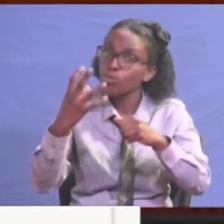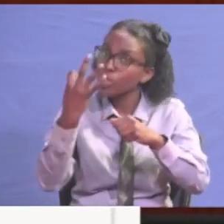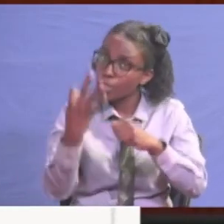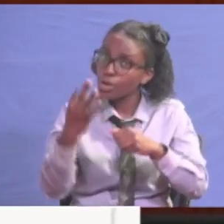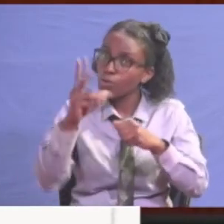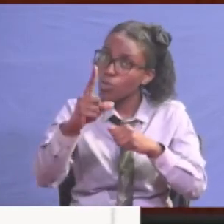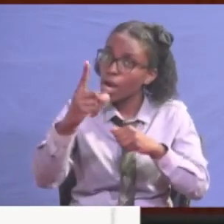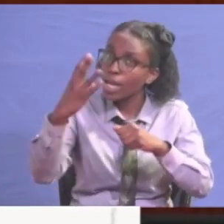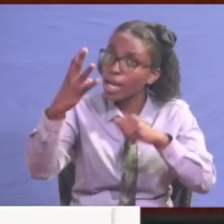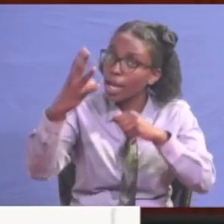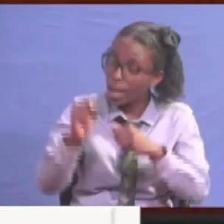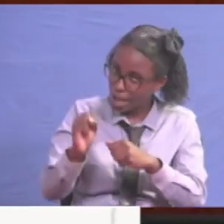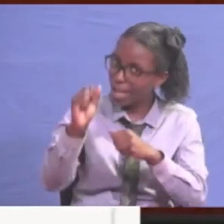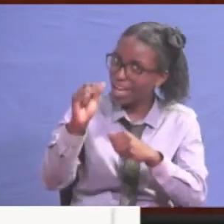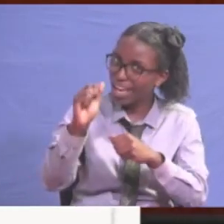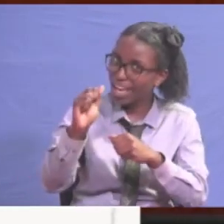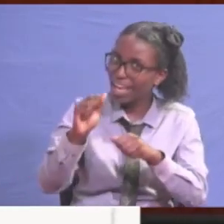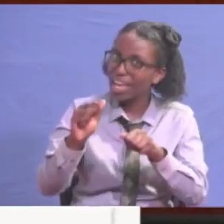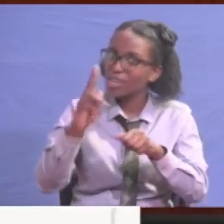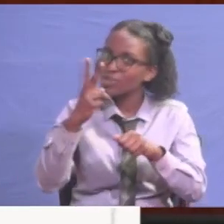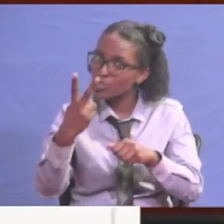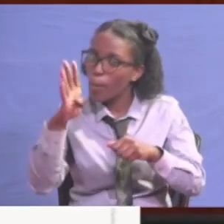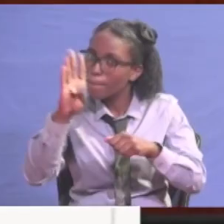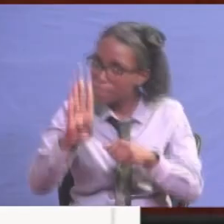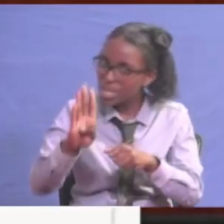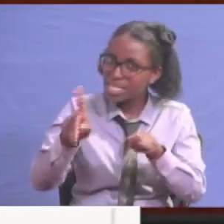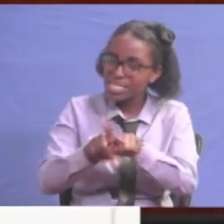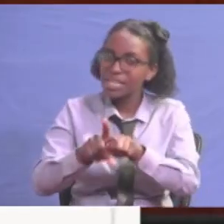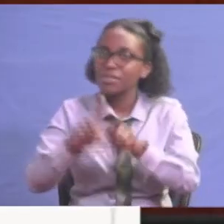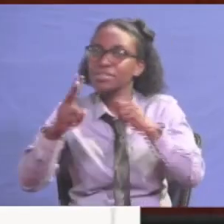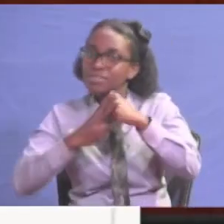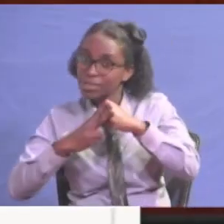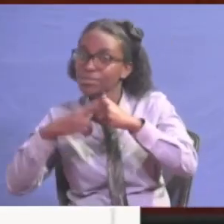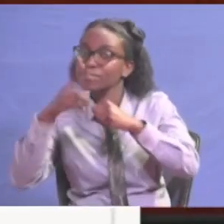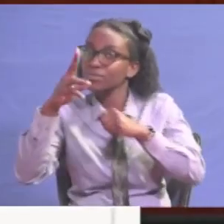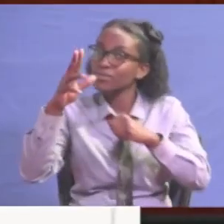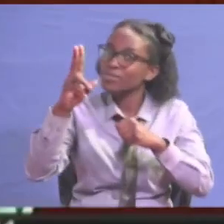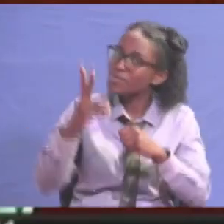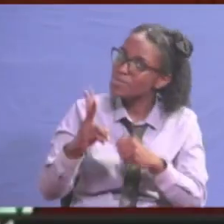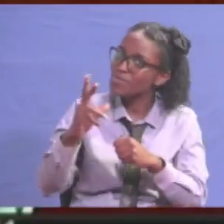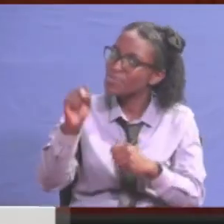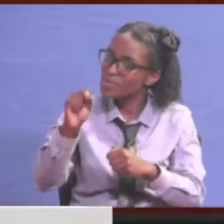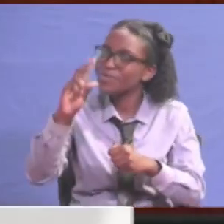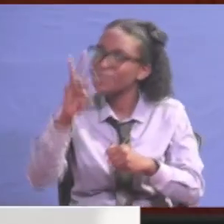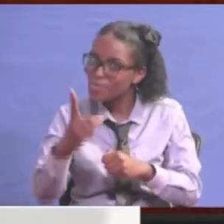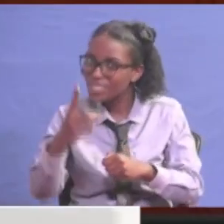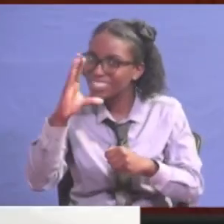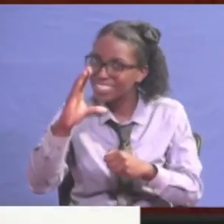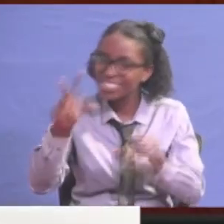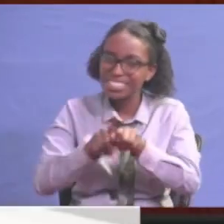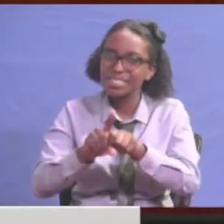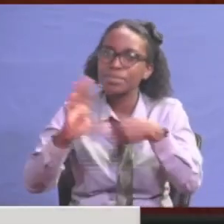and 2B, Article 75-1C, and Article 129, Sabbatical 2 of